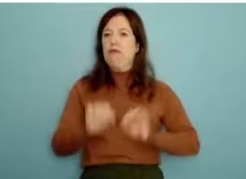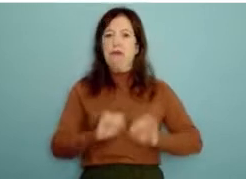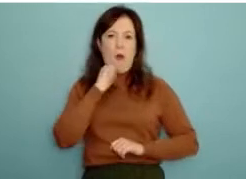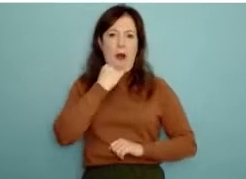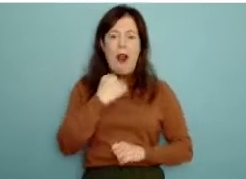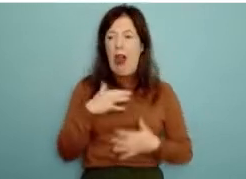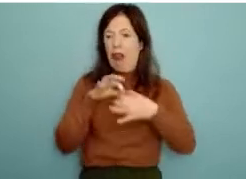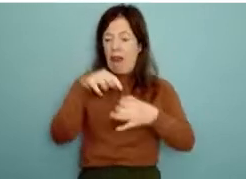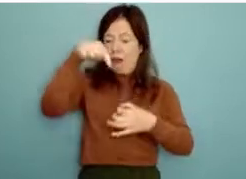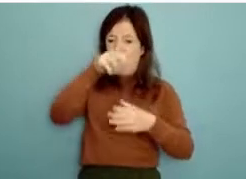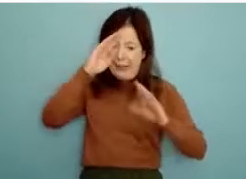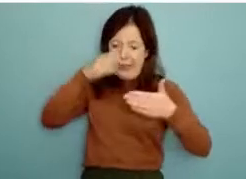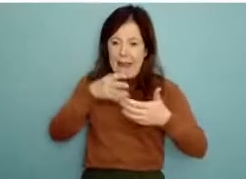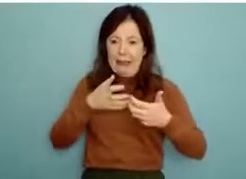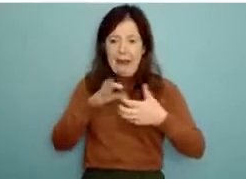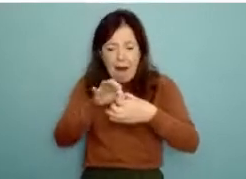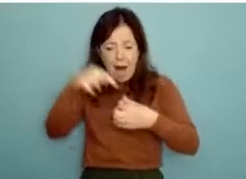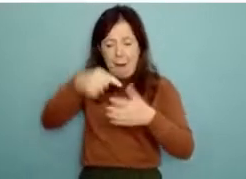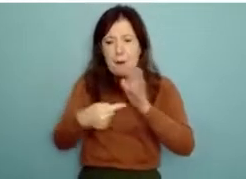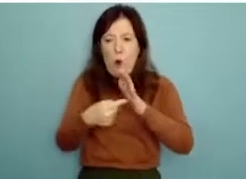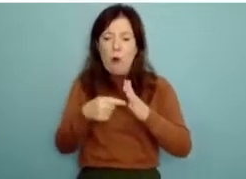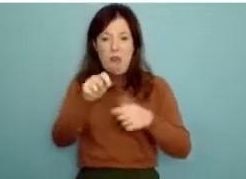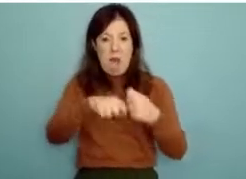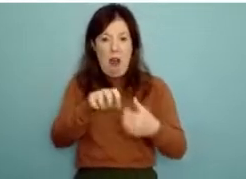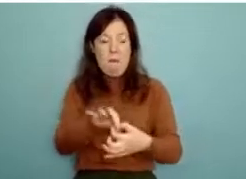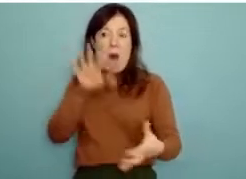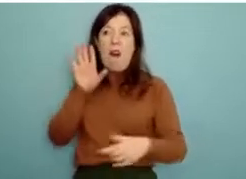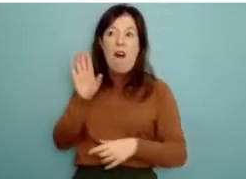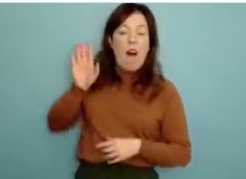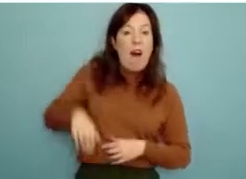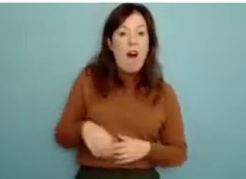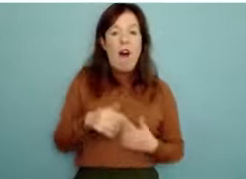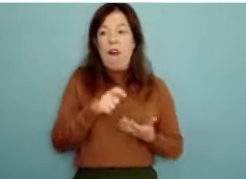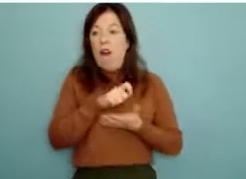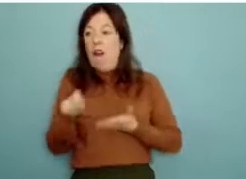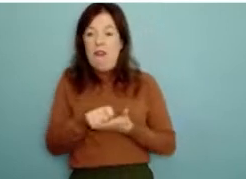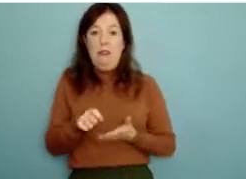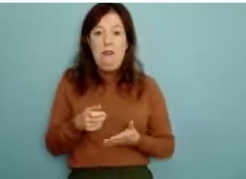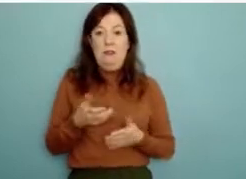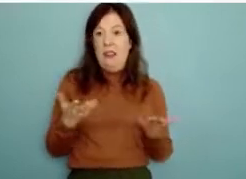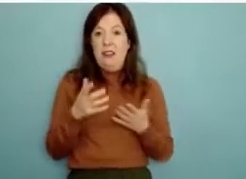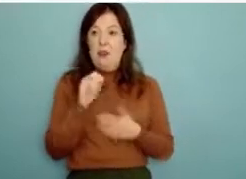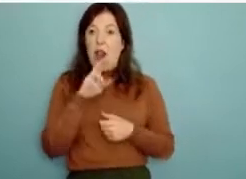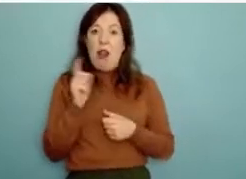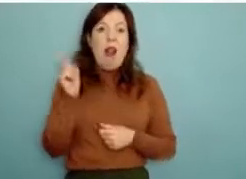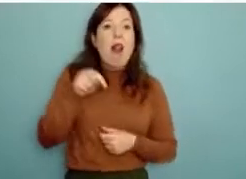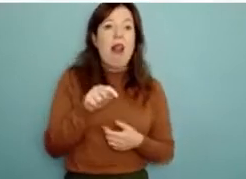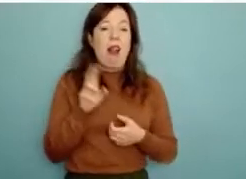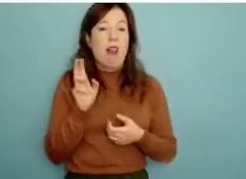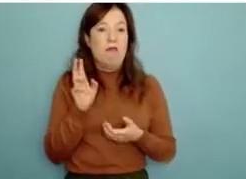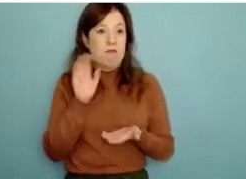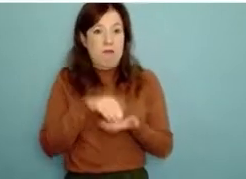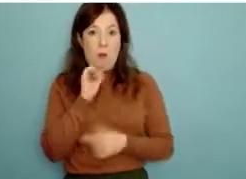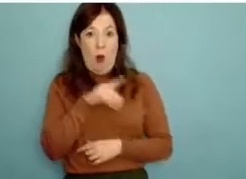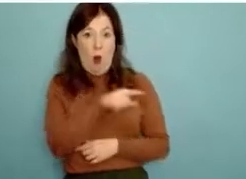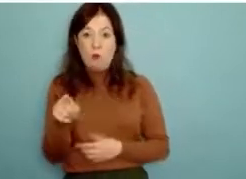therapeutic relationship. People will disengage. They'll just not complete the measures. You'll have huge DNA rates or do not attend. So people will stop